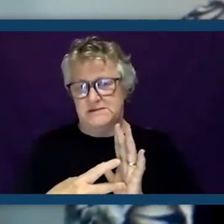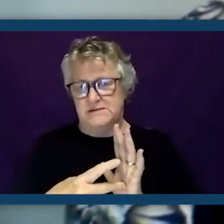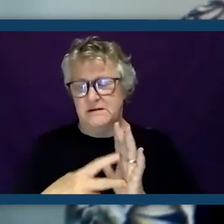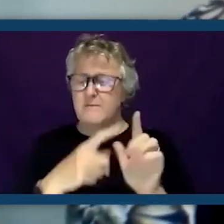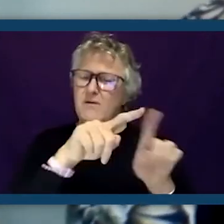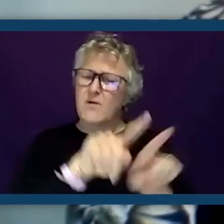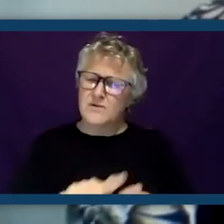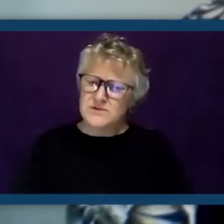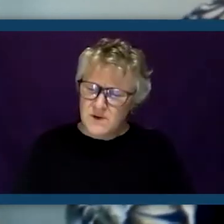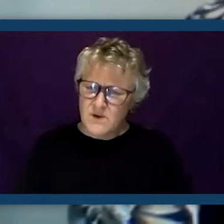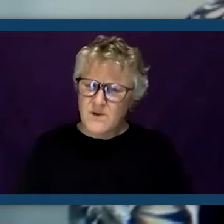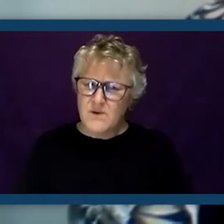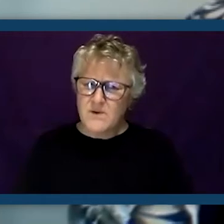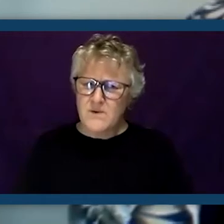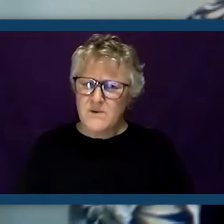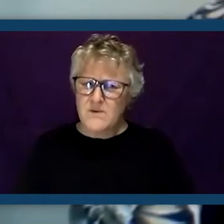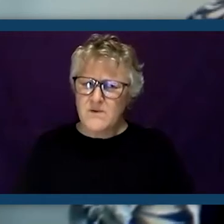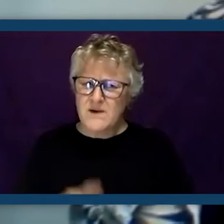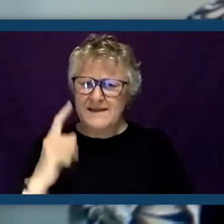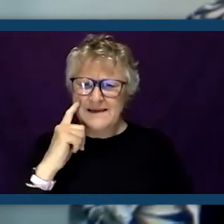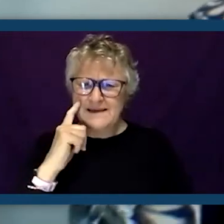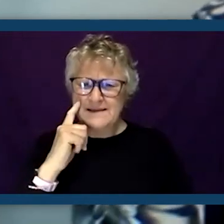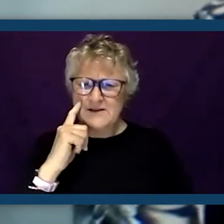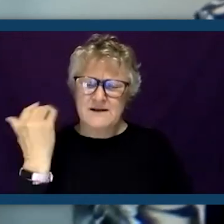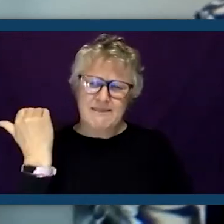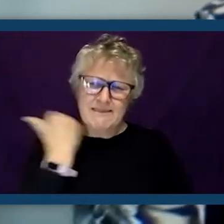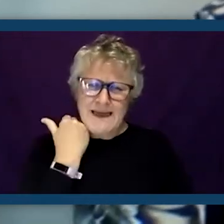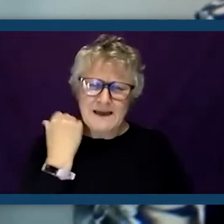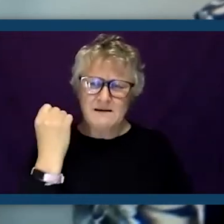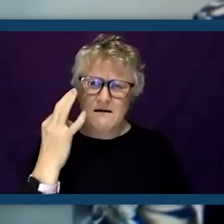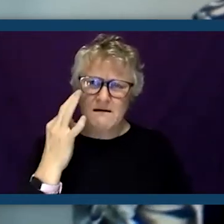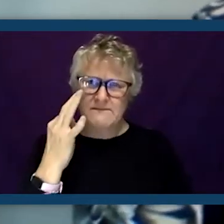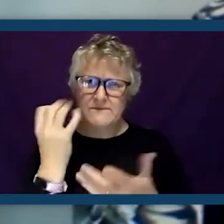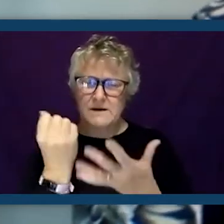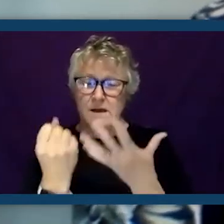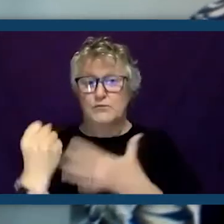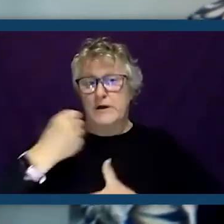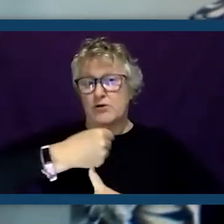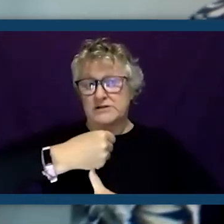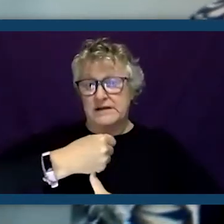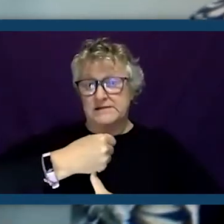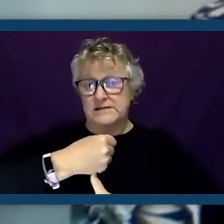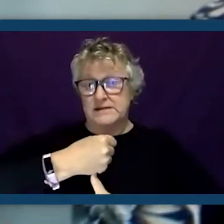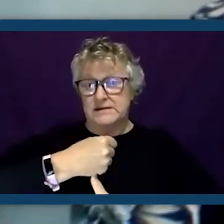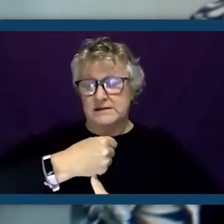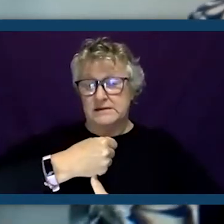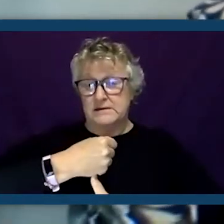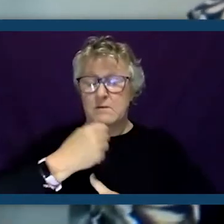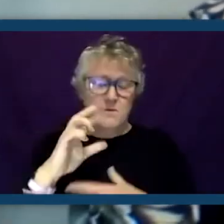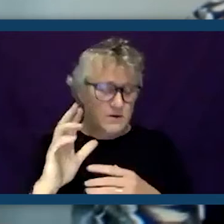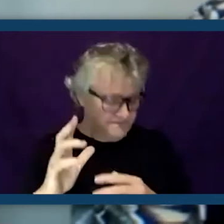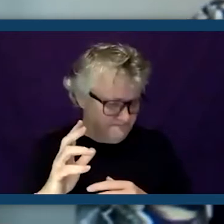also a lack of prioritizing, or the lack